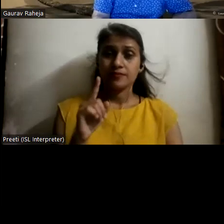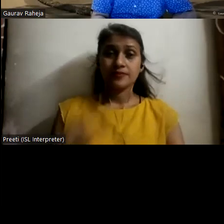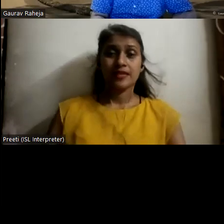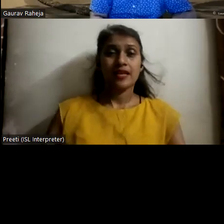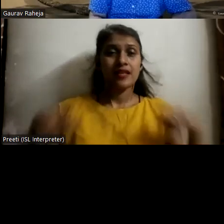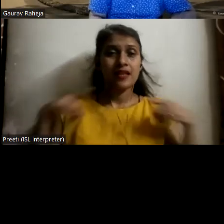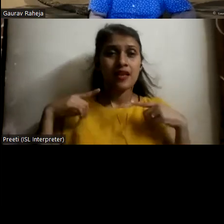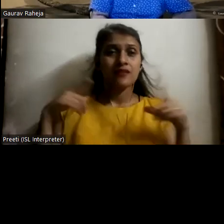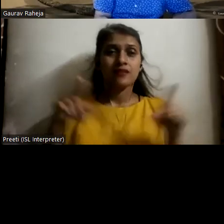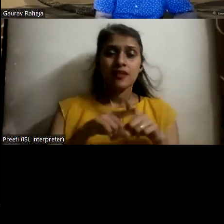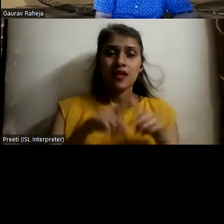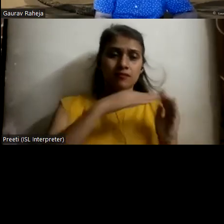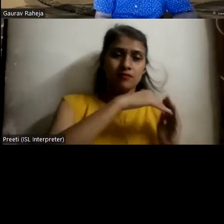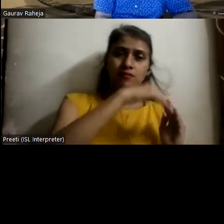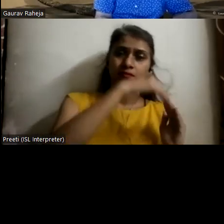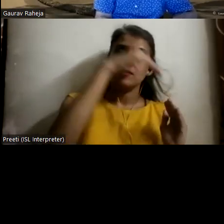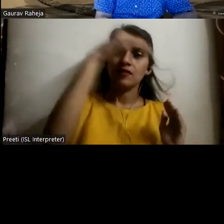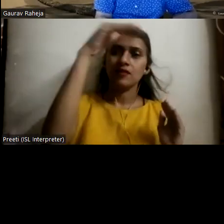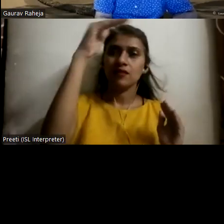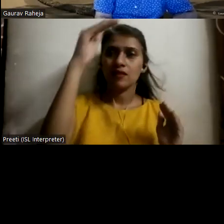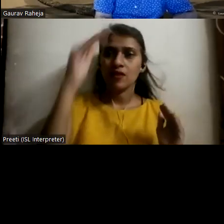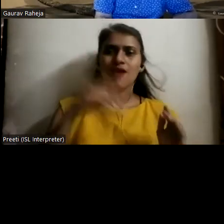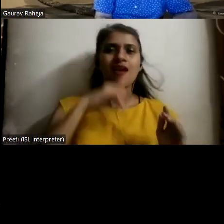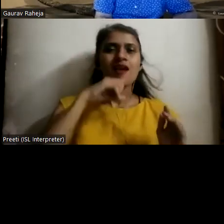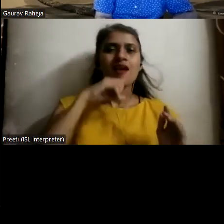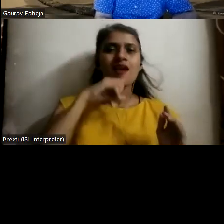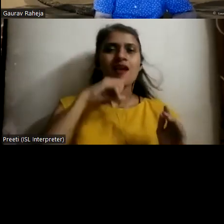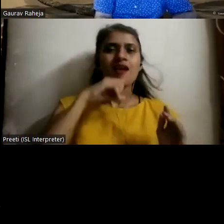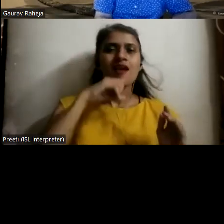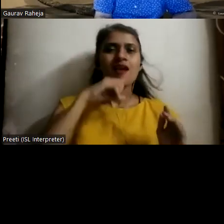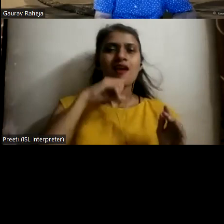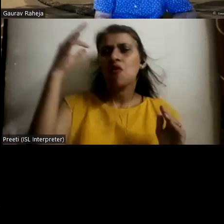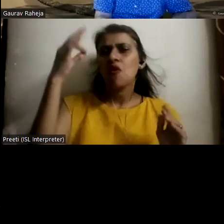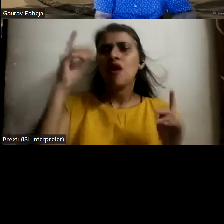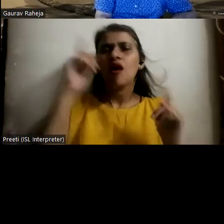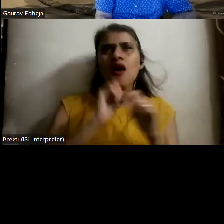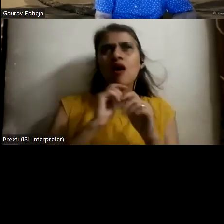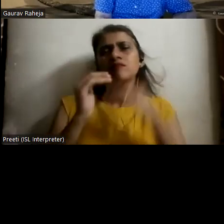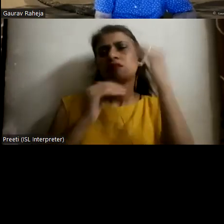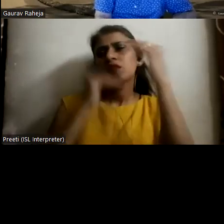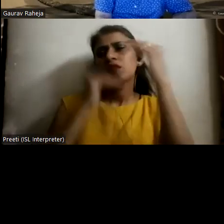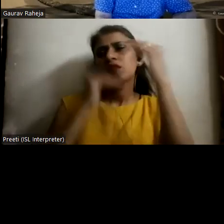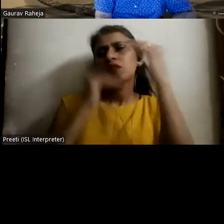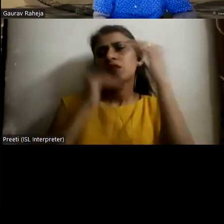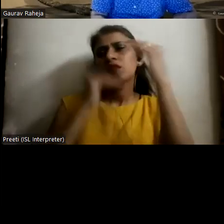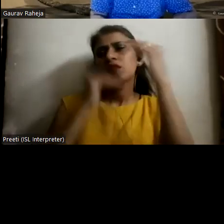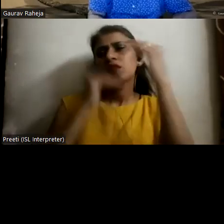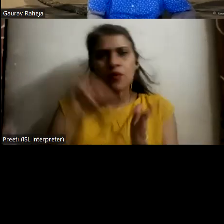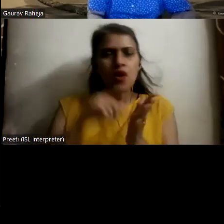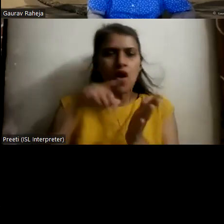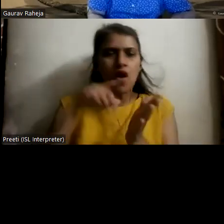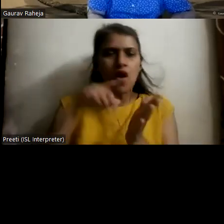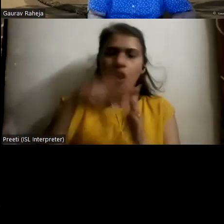as a bell-shaped curve, you start very, very young as an infant. You don't know how to walk, then you are told how to speak, then you're showing how